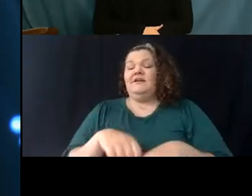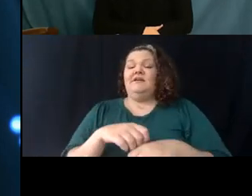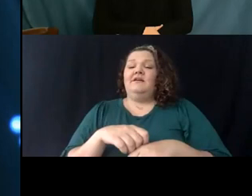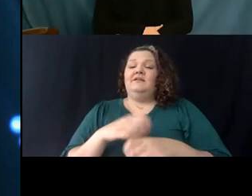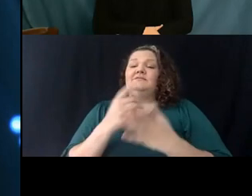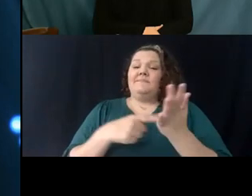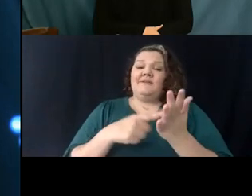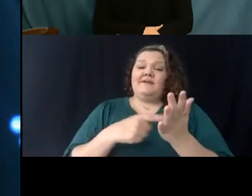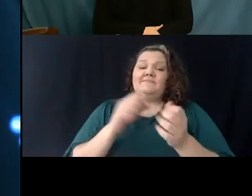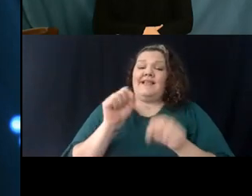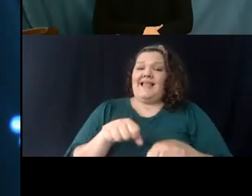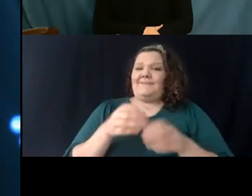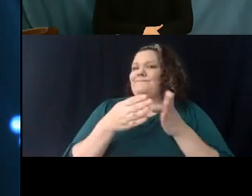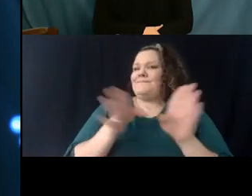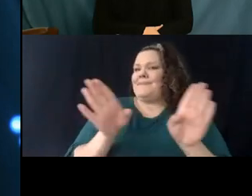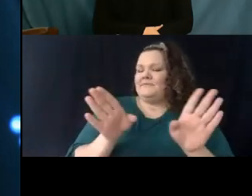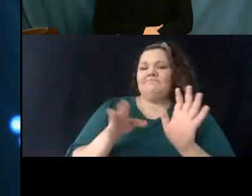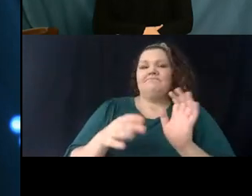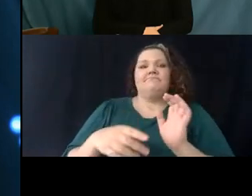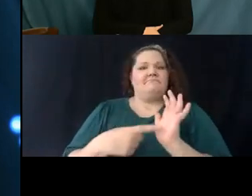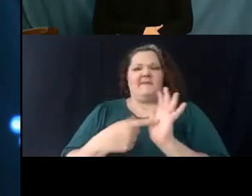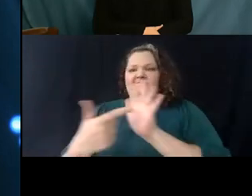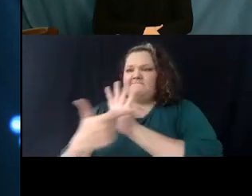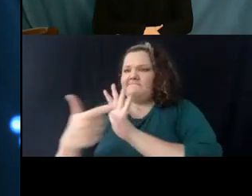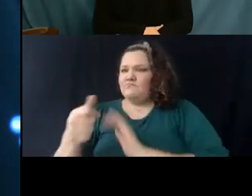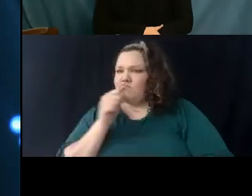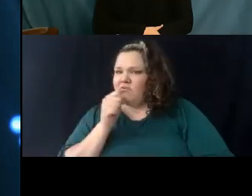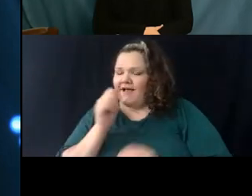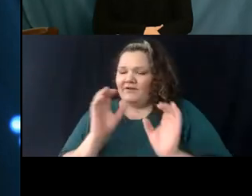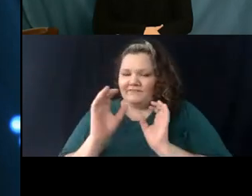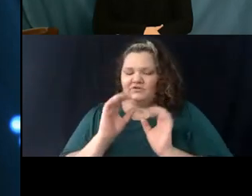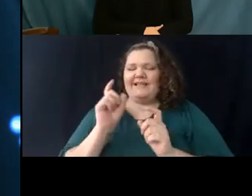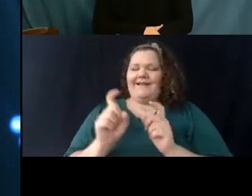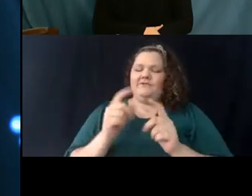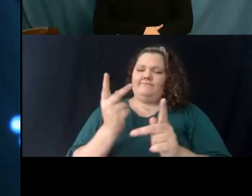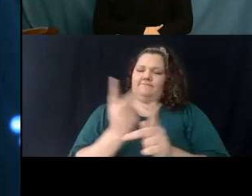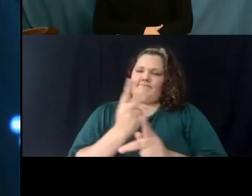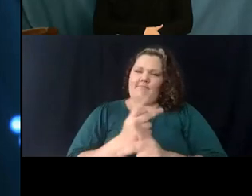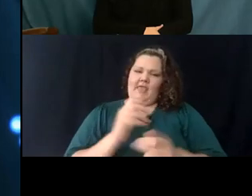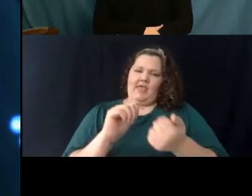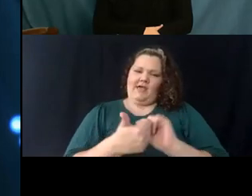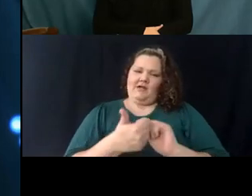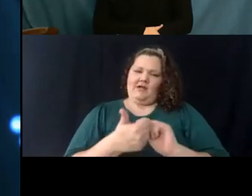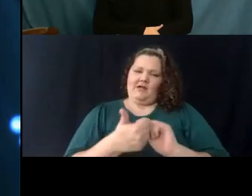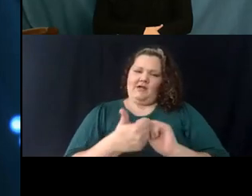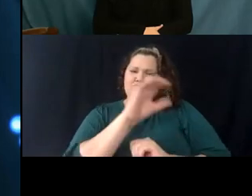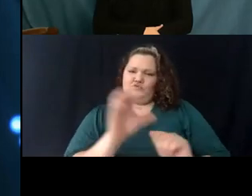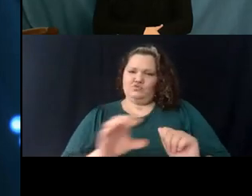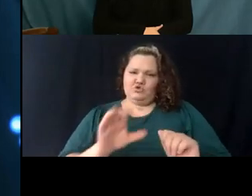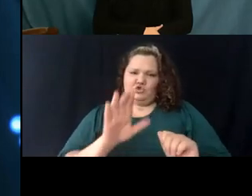because sometimes when a chat feature is offered as a way to get help on a website, it can be a barrier.